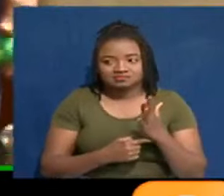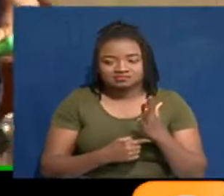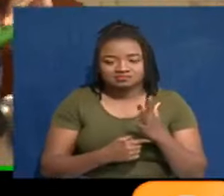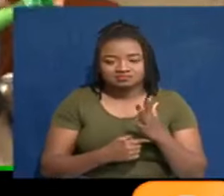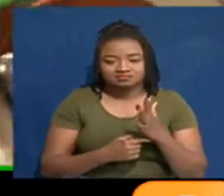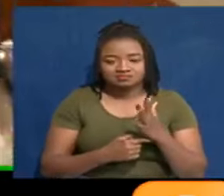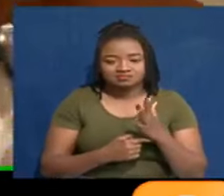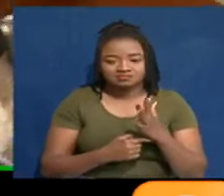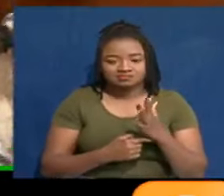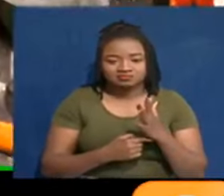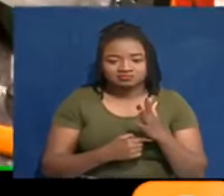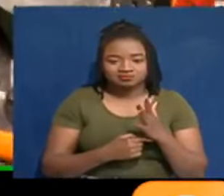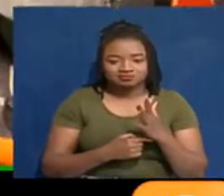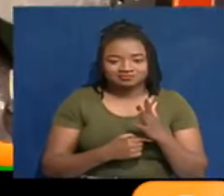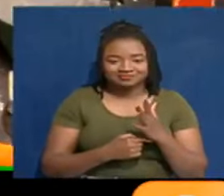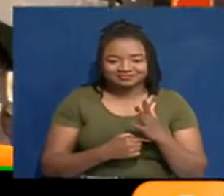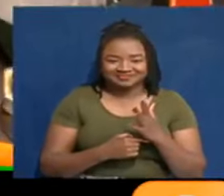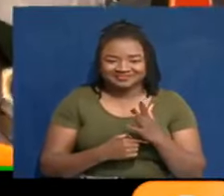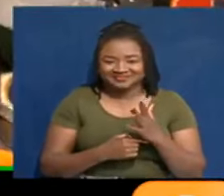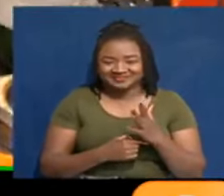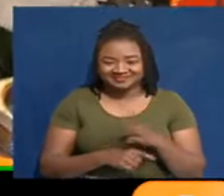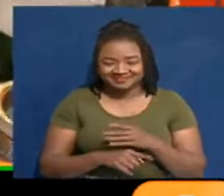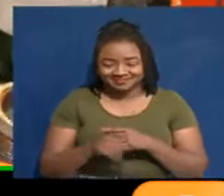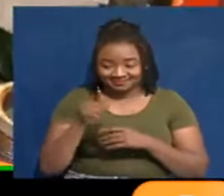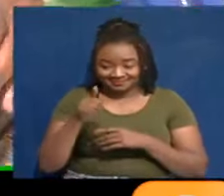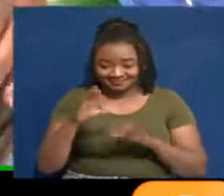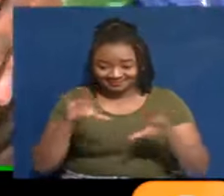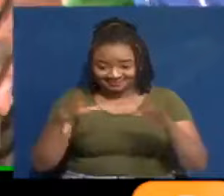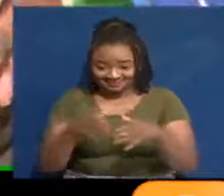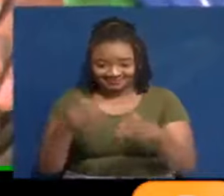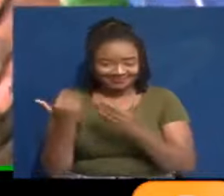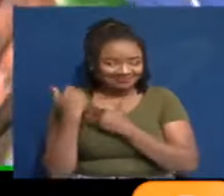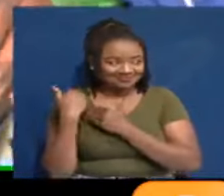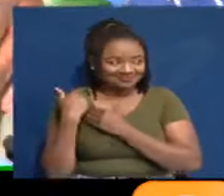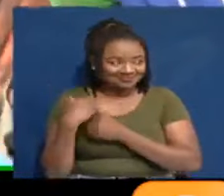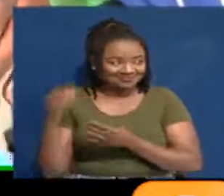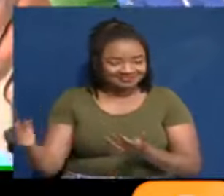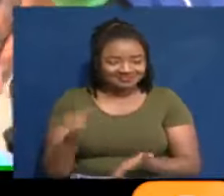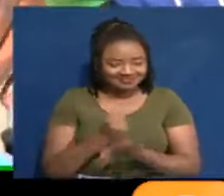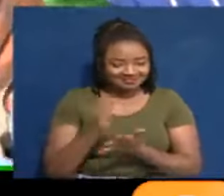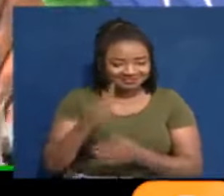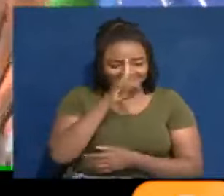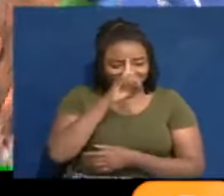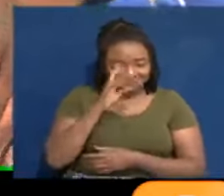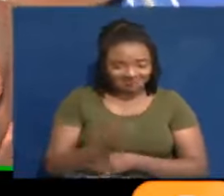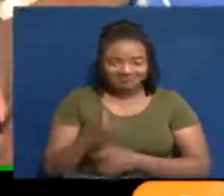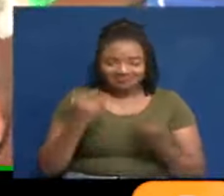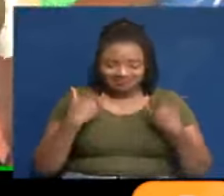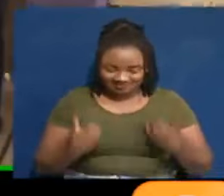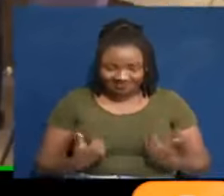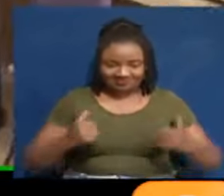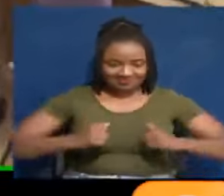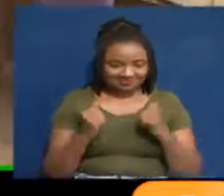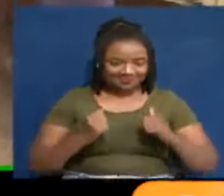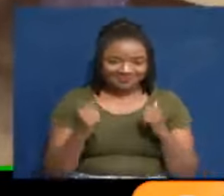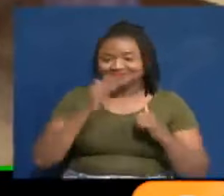know, this company that is recruiting is very strict. And I'm very proud to say that I think for the first time in